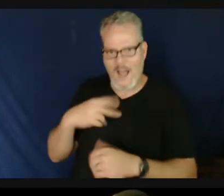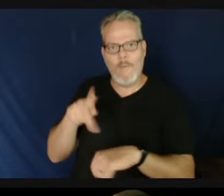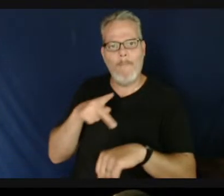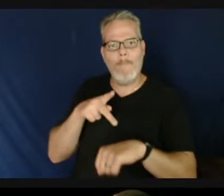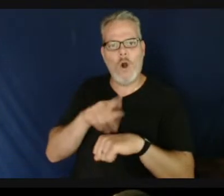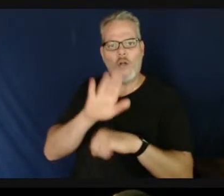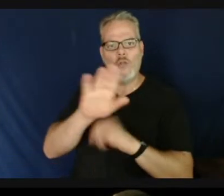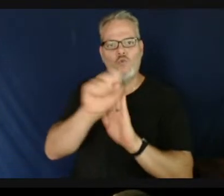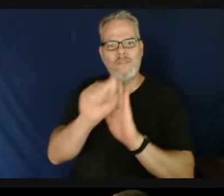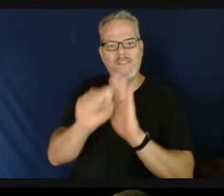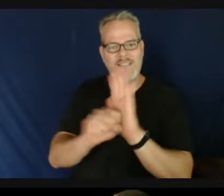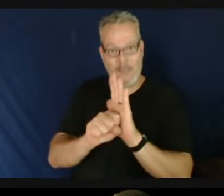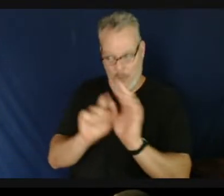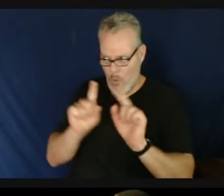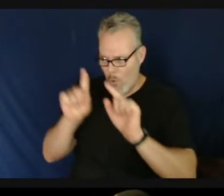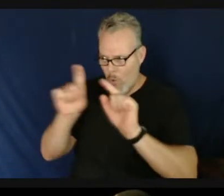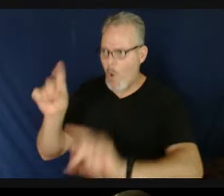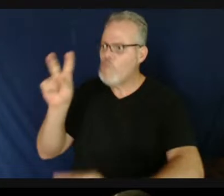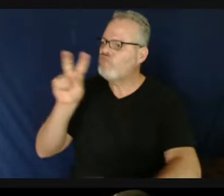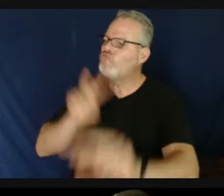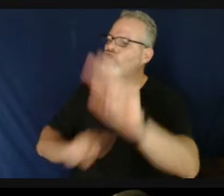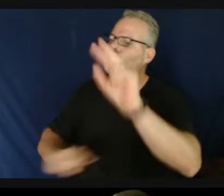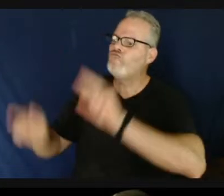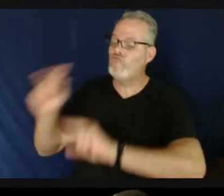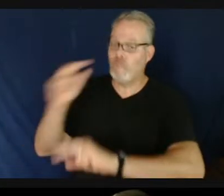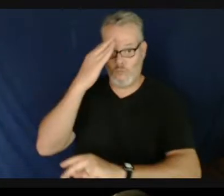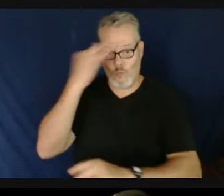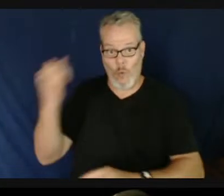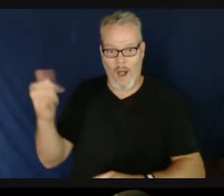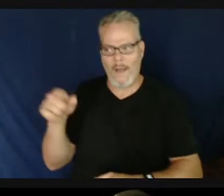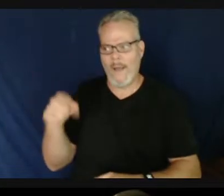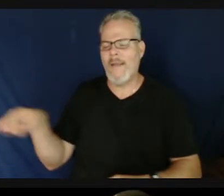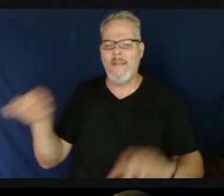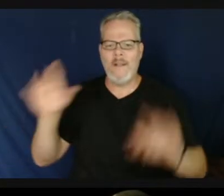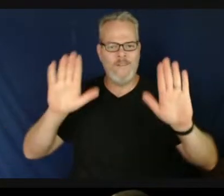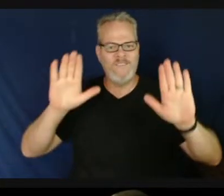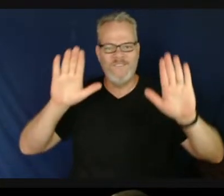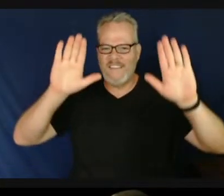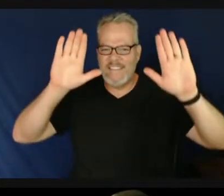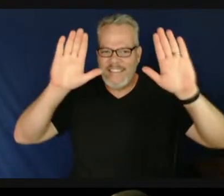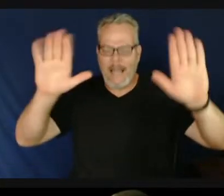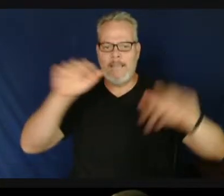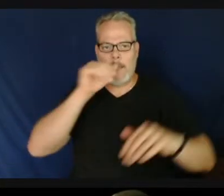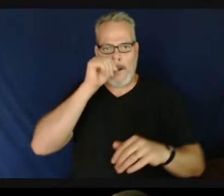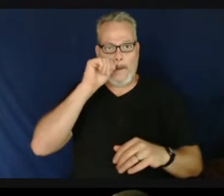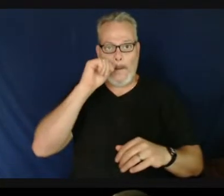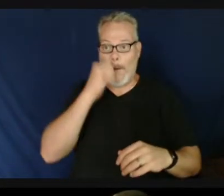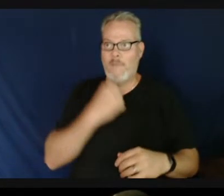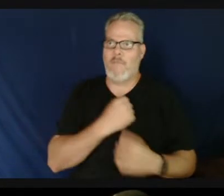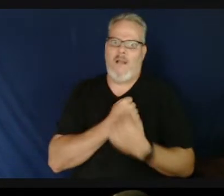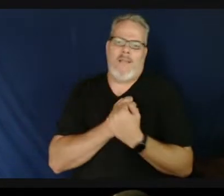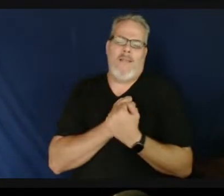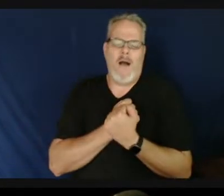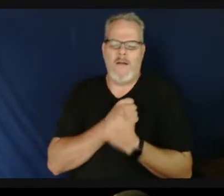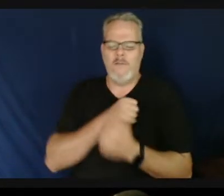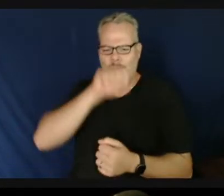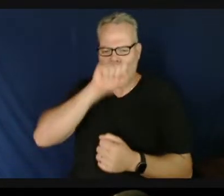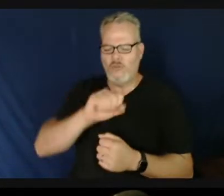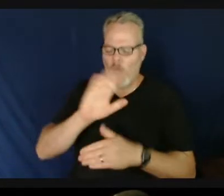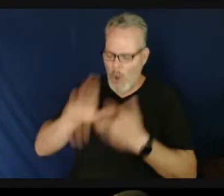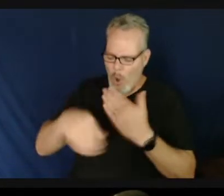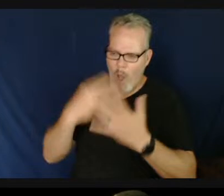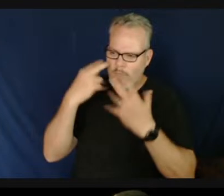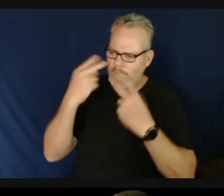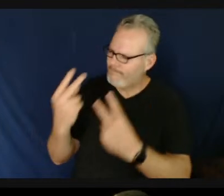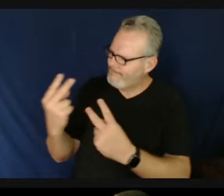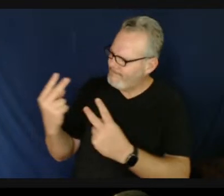Go check it out because they are fantastic. And I love when I was doing this, all the memories of all the times with the